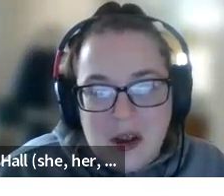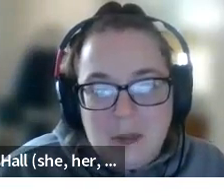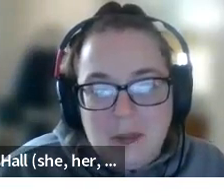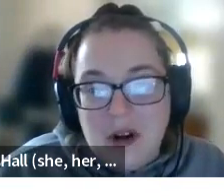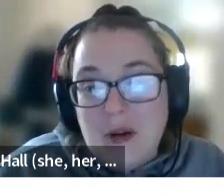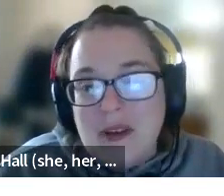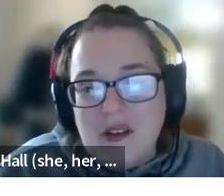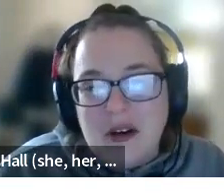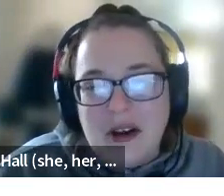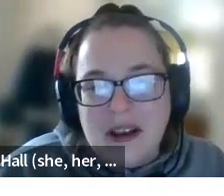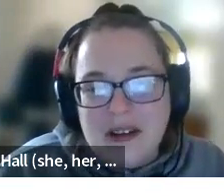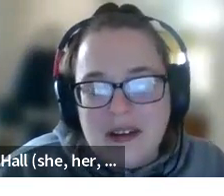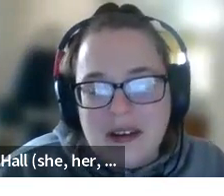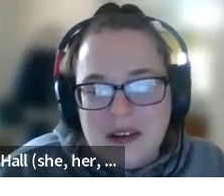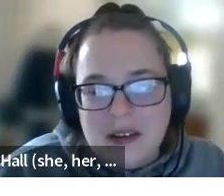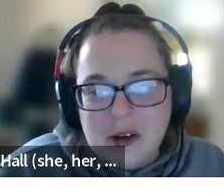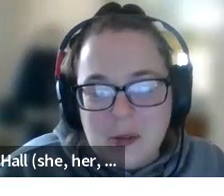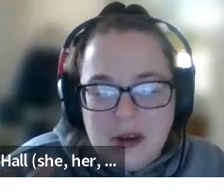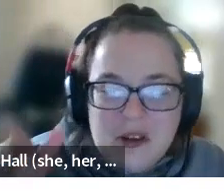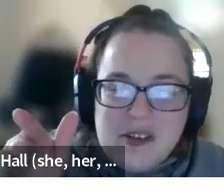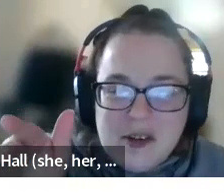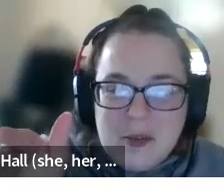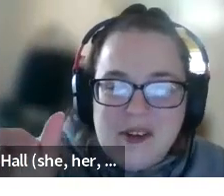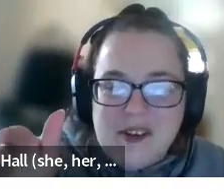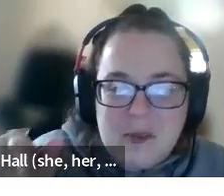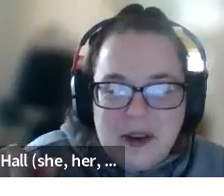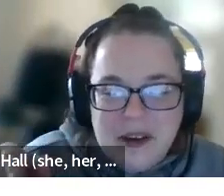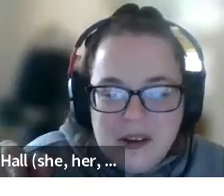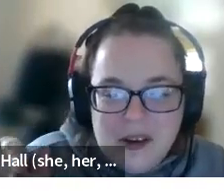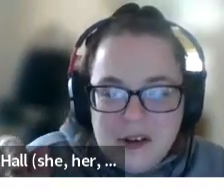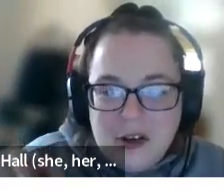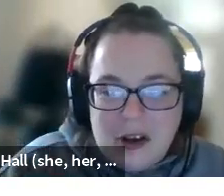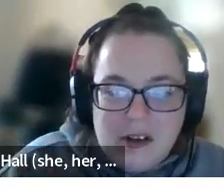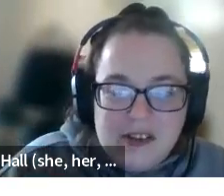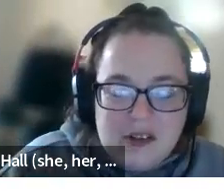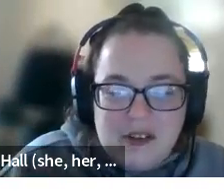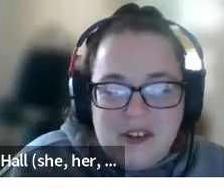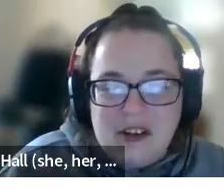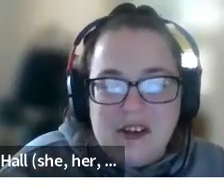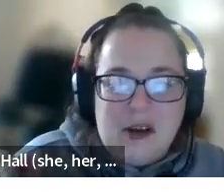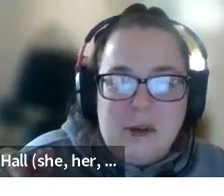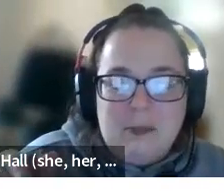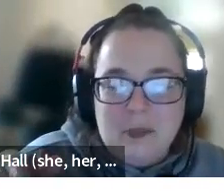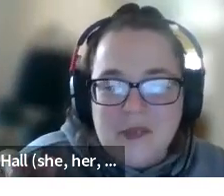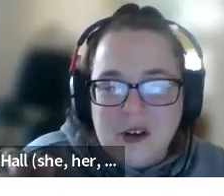has green beans growing on it, and I used a piece of my service